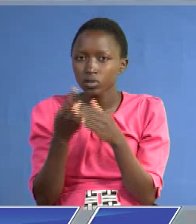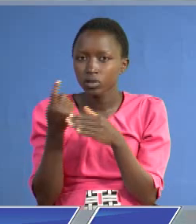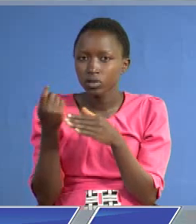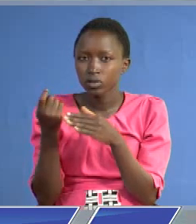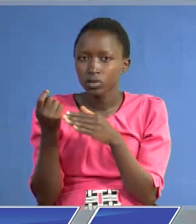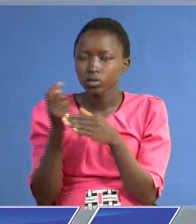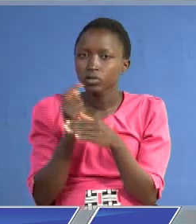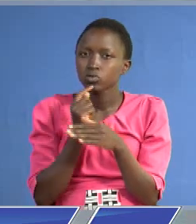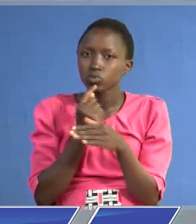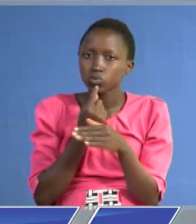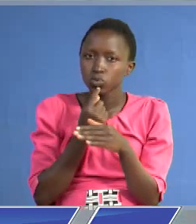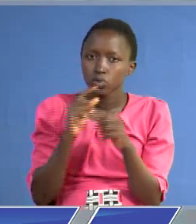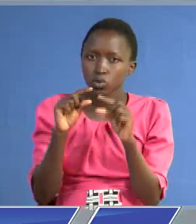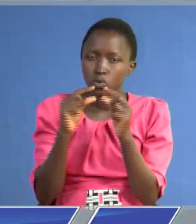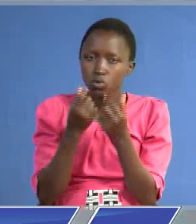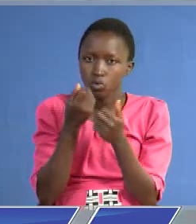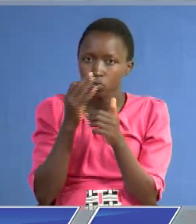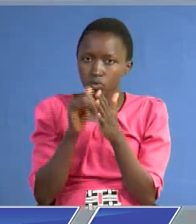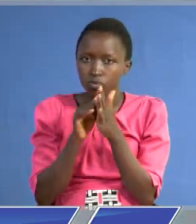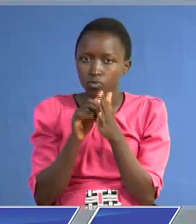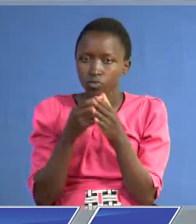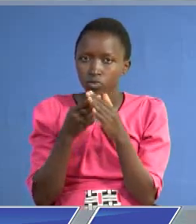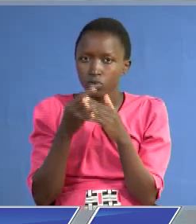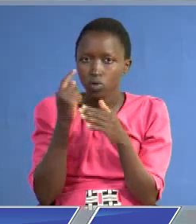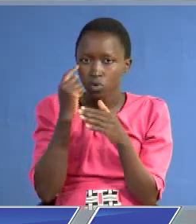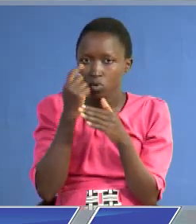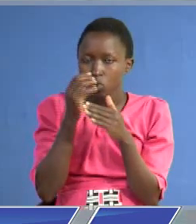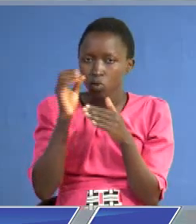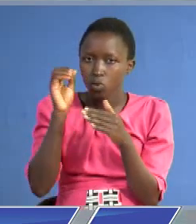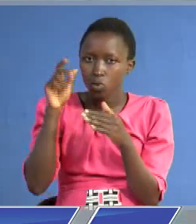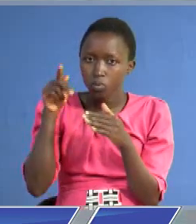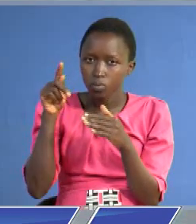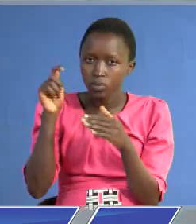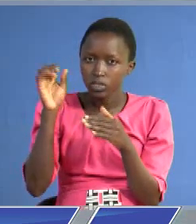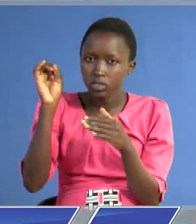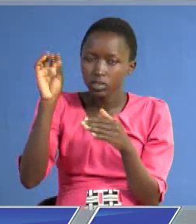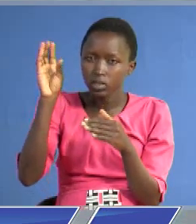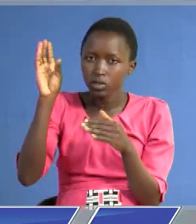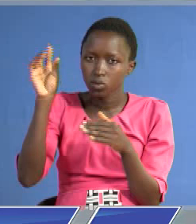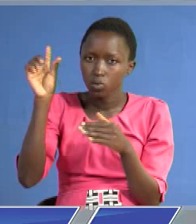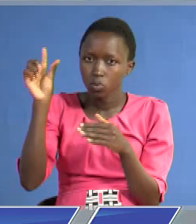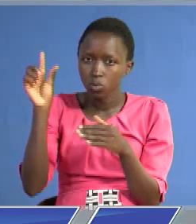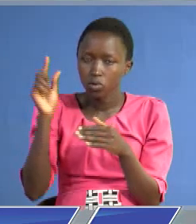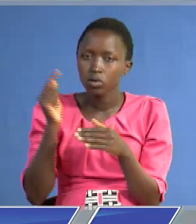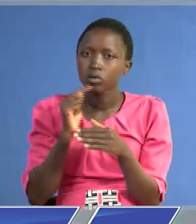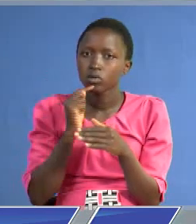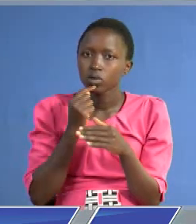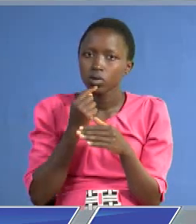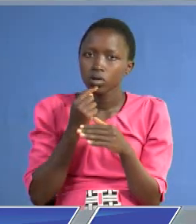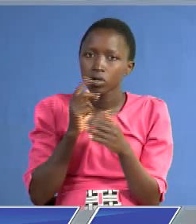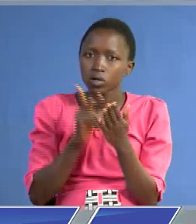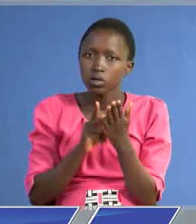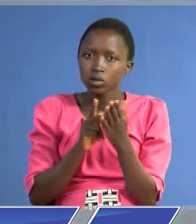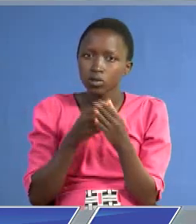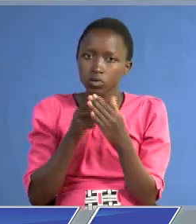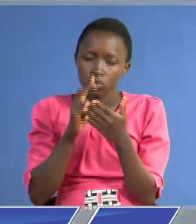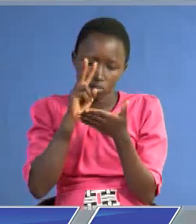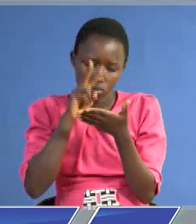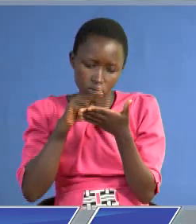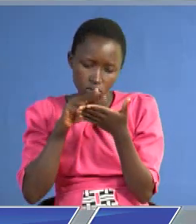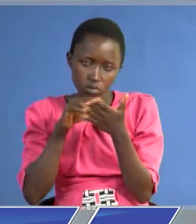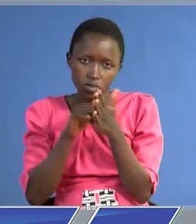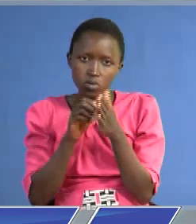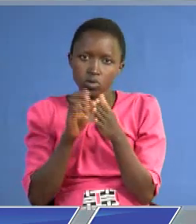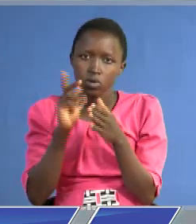in Turkana. A group of optical astronomists have identified Turkana as a suitable ground to set up an observatory. And